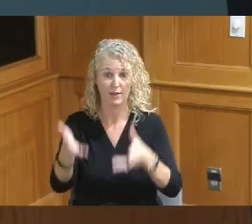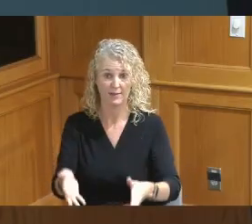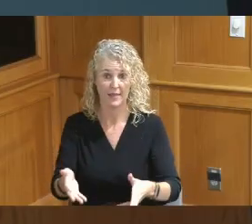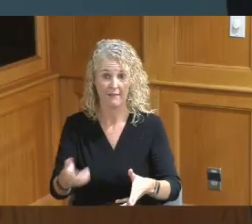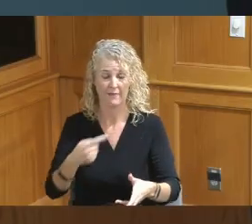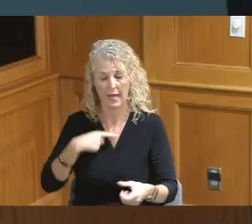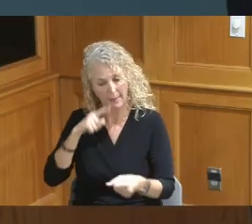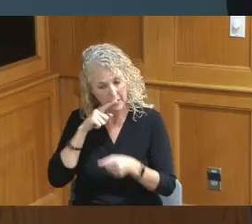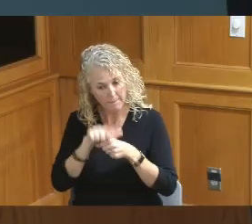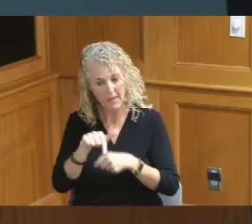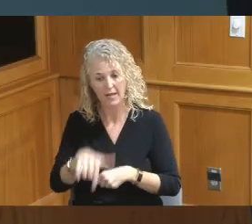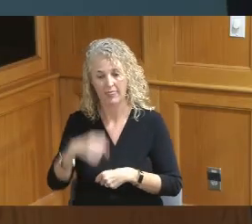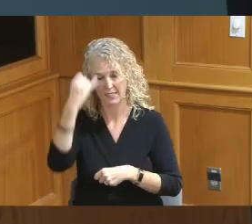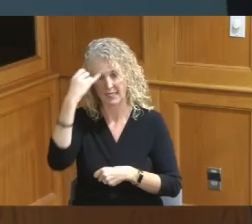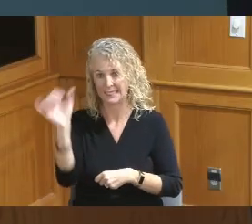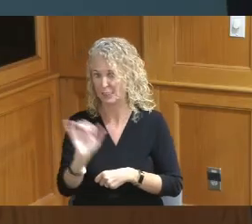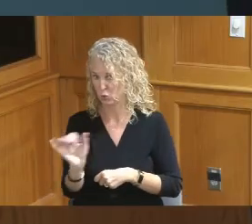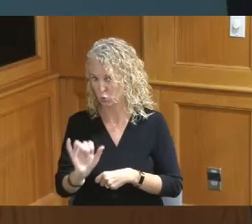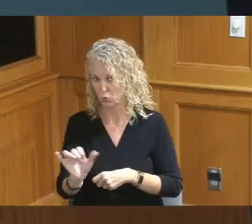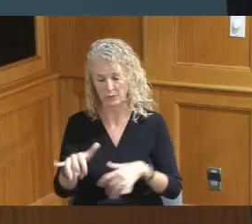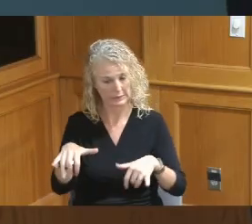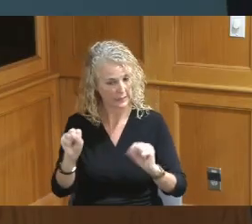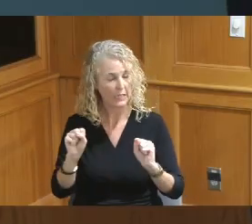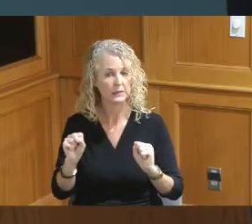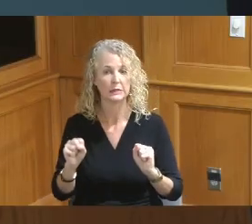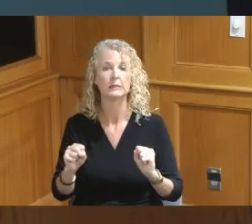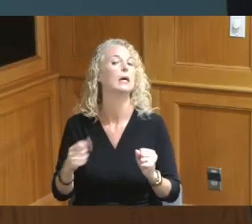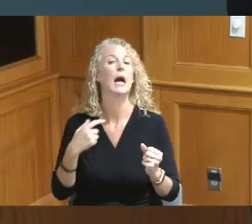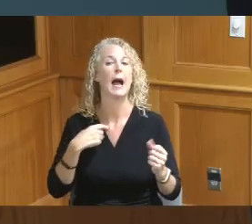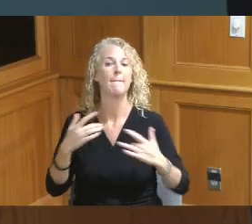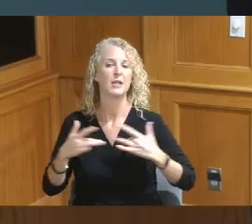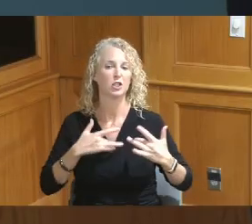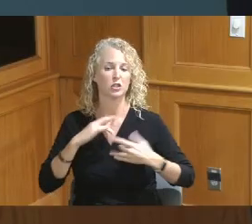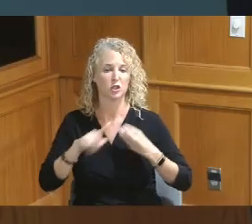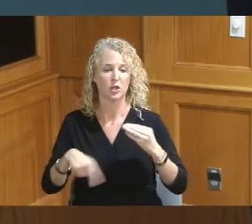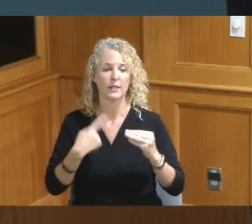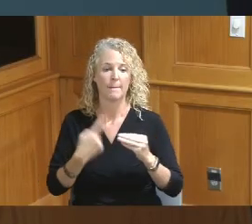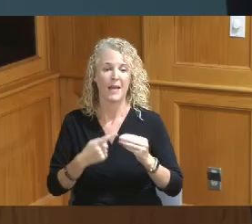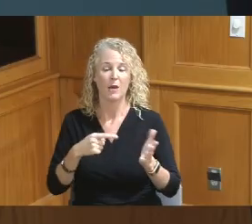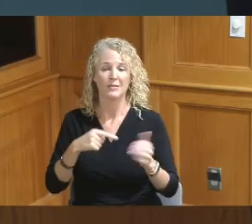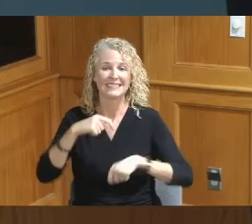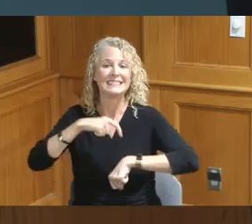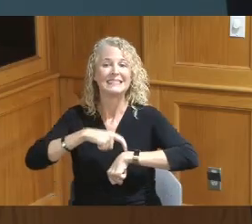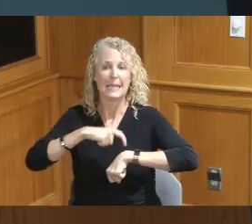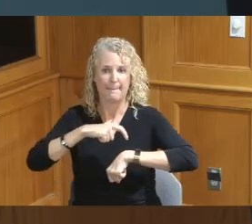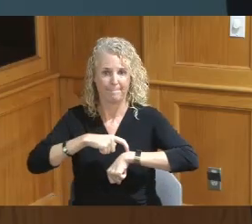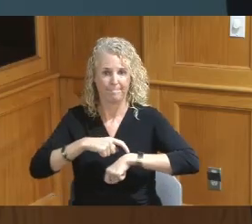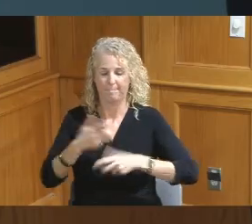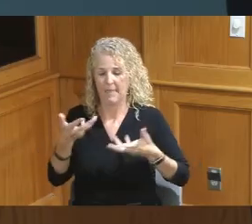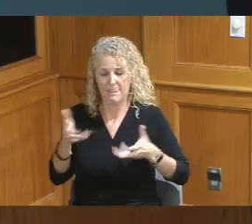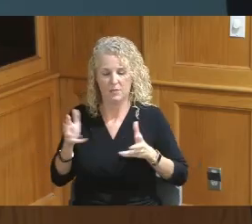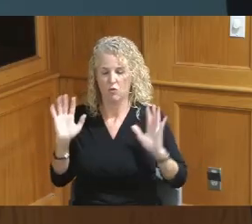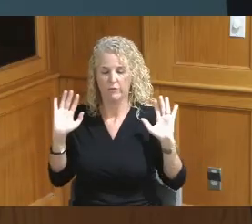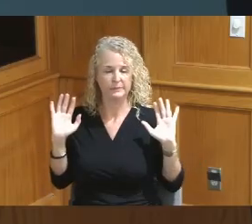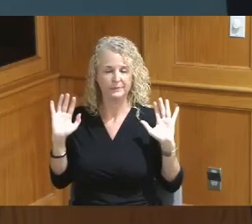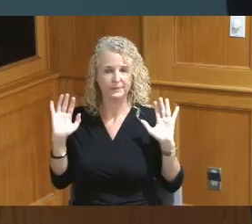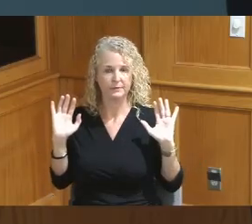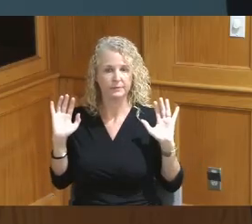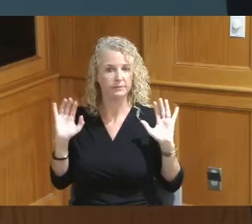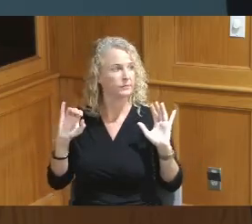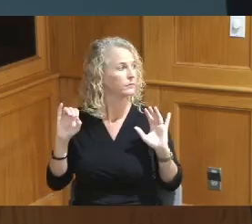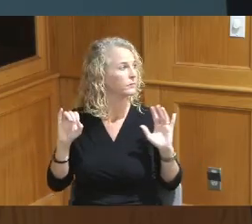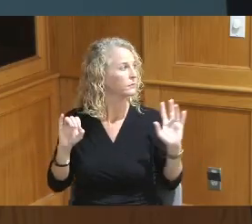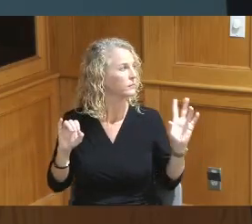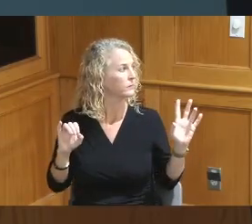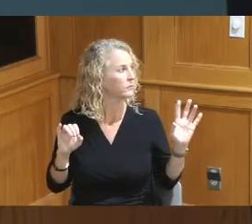I'm committed to this as well. I'm just worrying about the timing of it. So that's all I was saying. So Jeff,